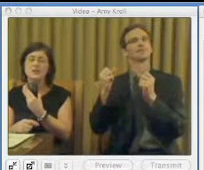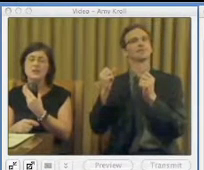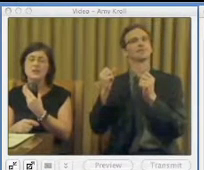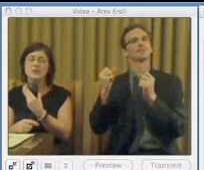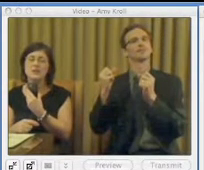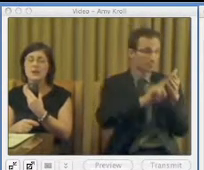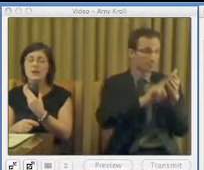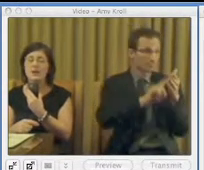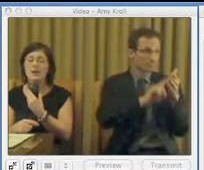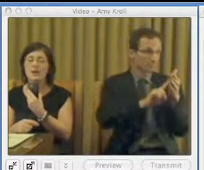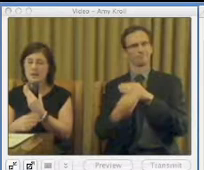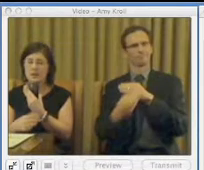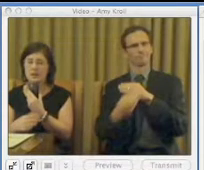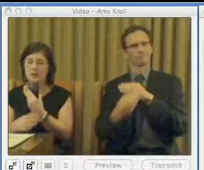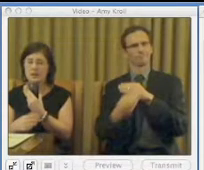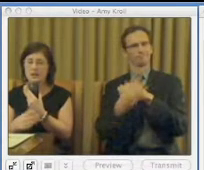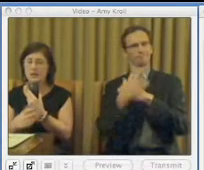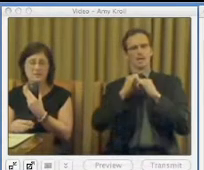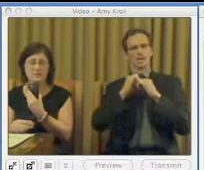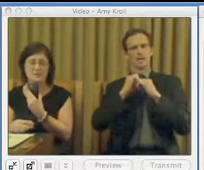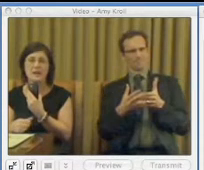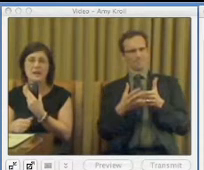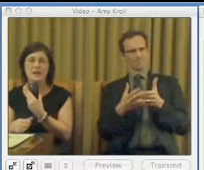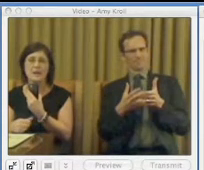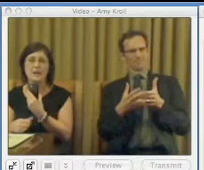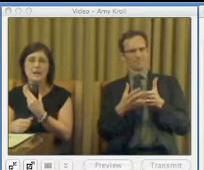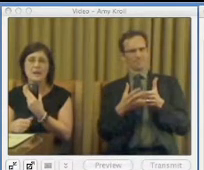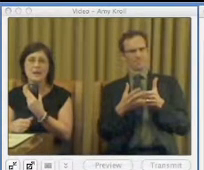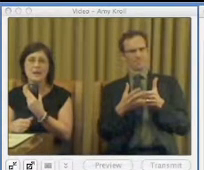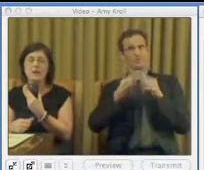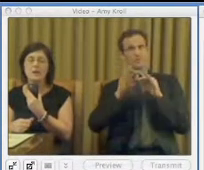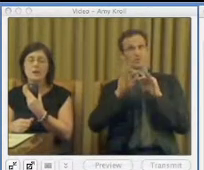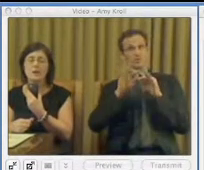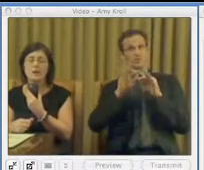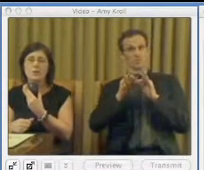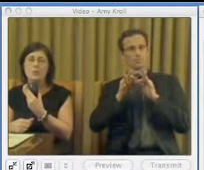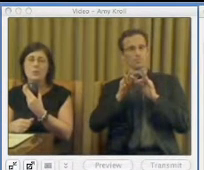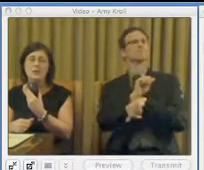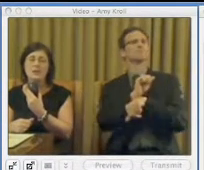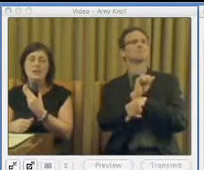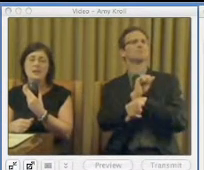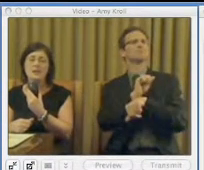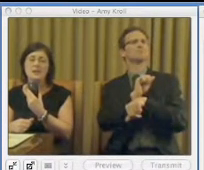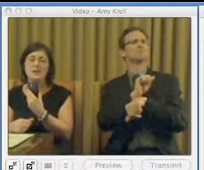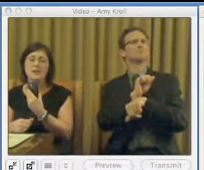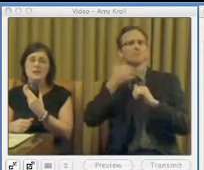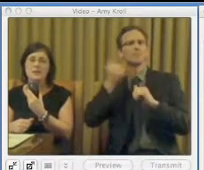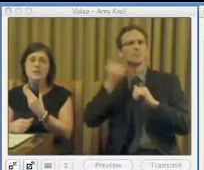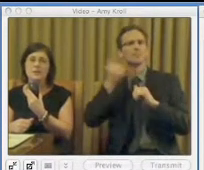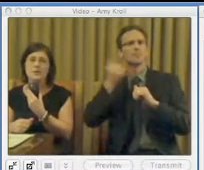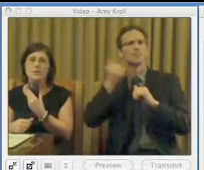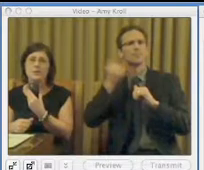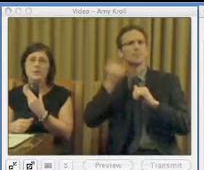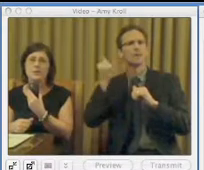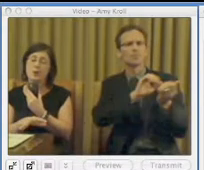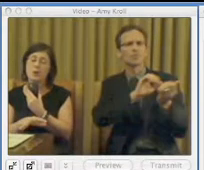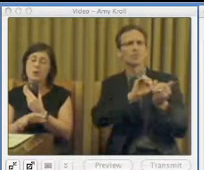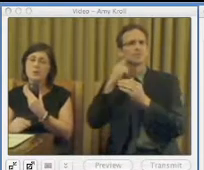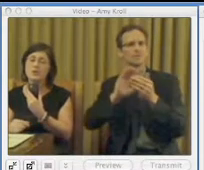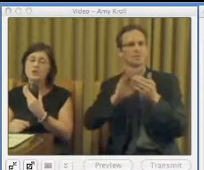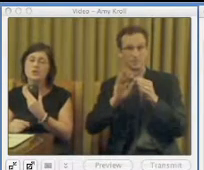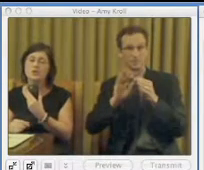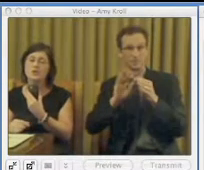thinking around best practice and community interpreting practice, what we mean by that. So what I'm doing is really drawing